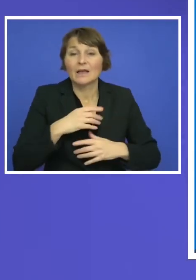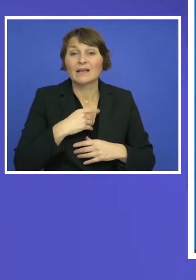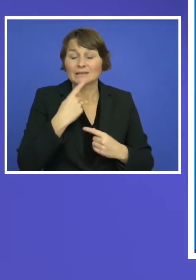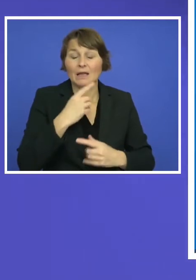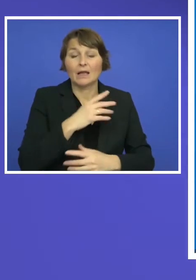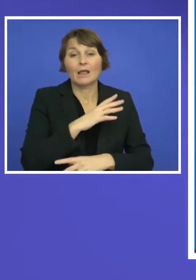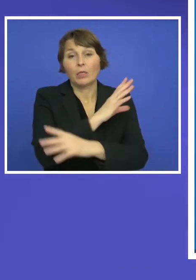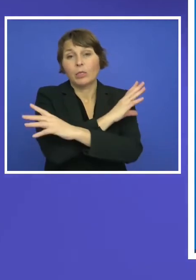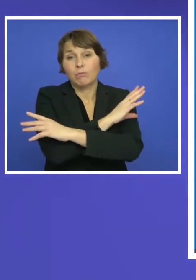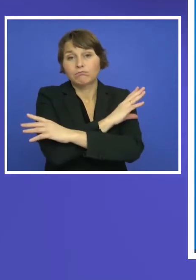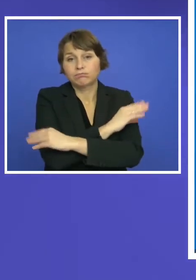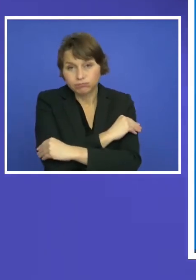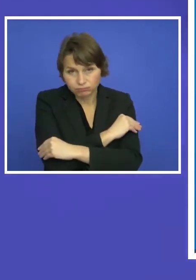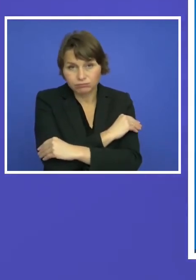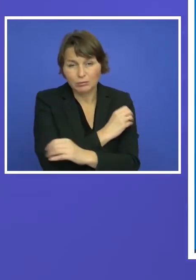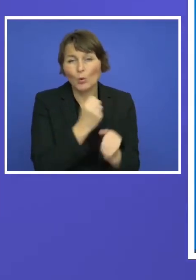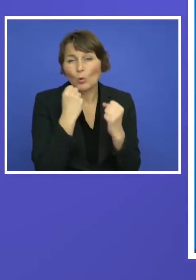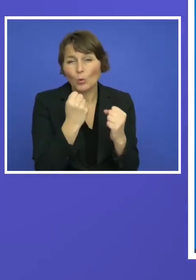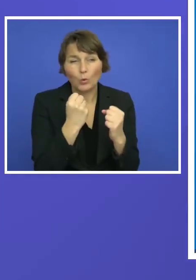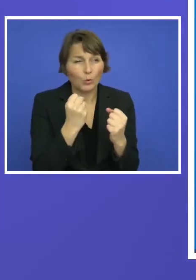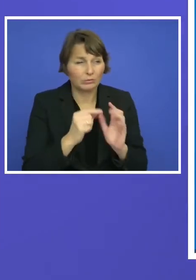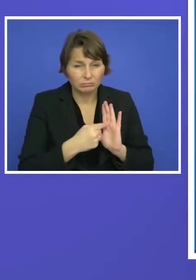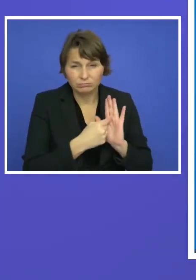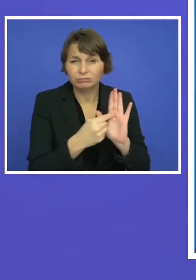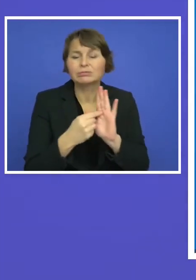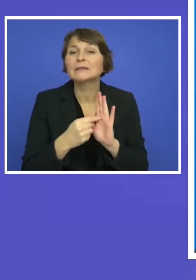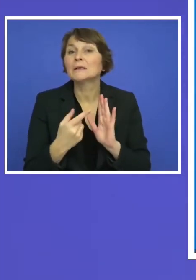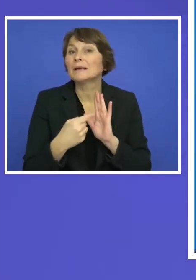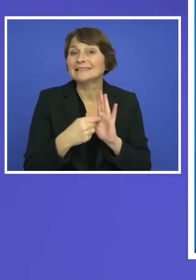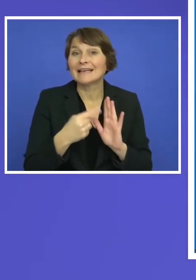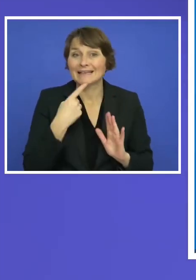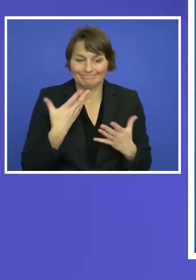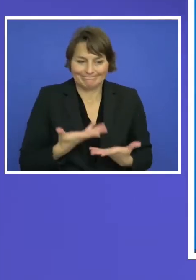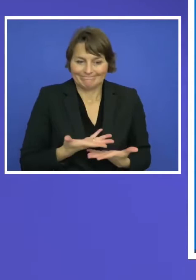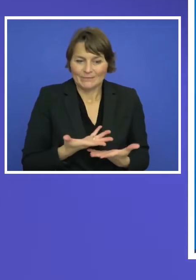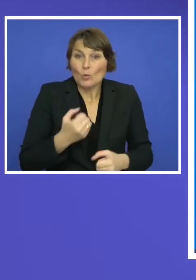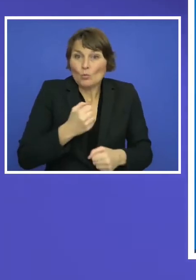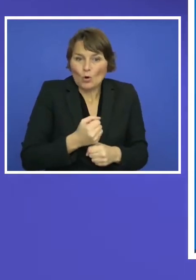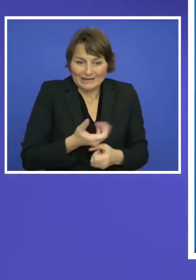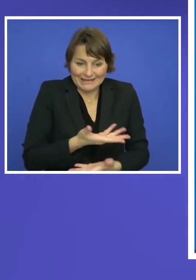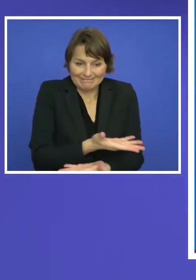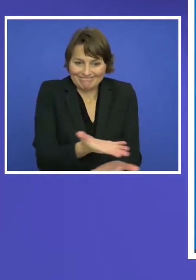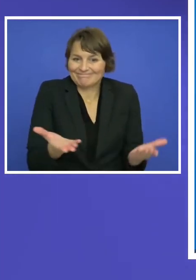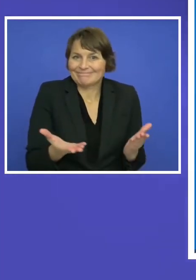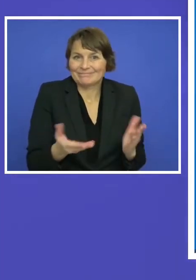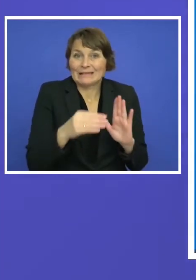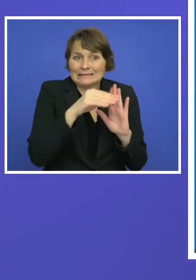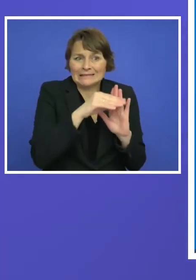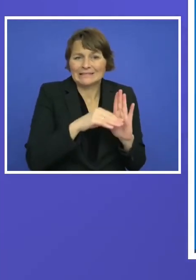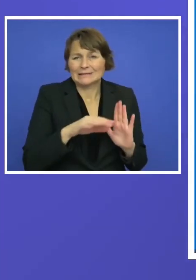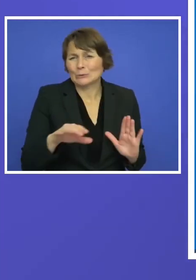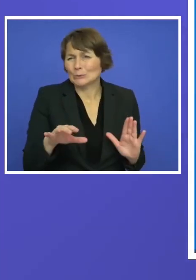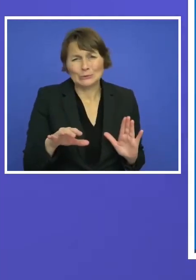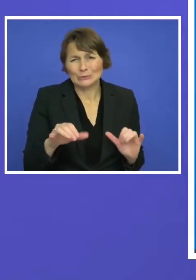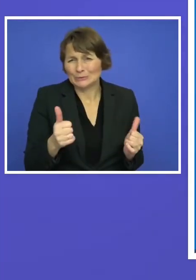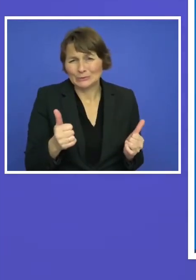and they refer to their working conditions as being some of the big challenges that